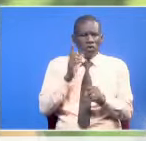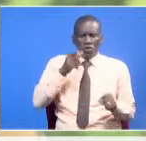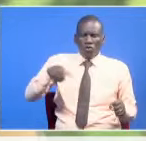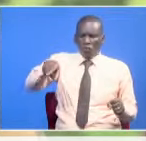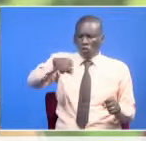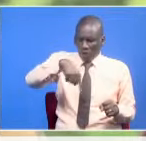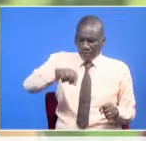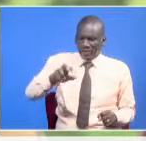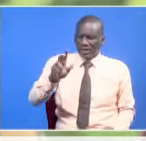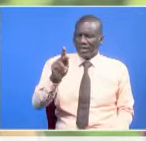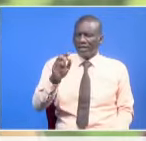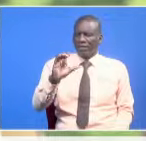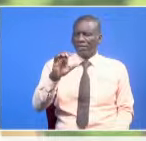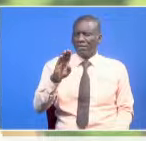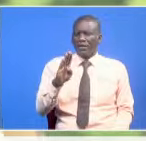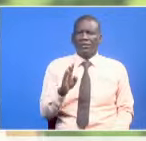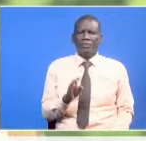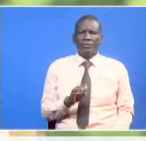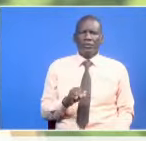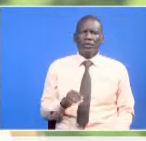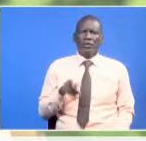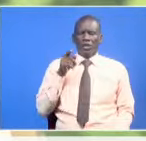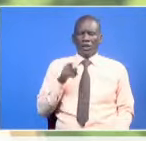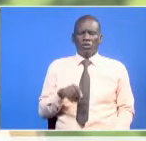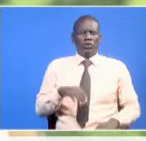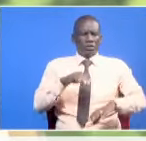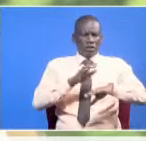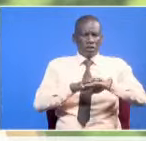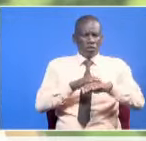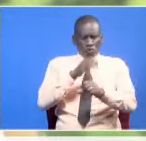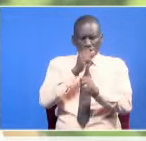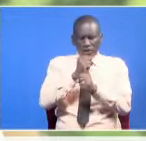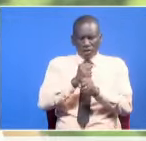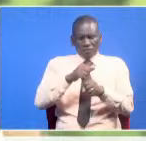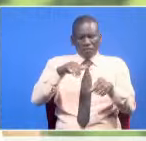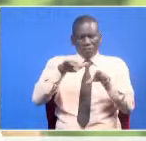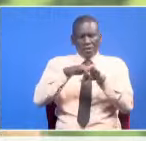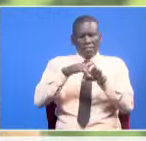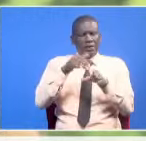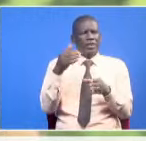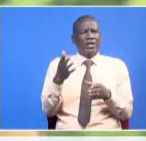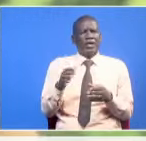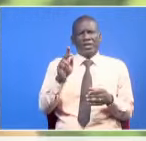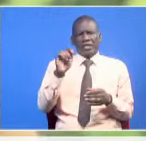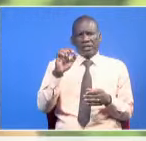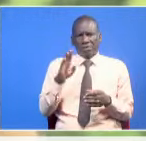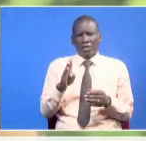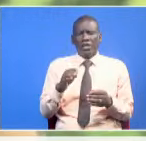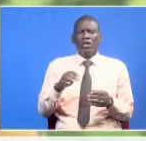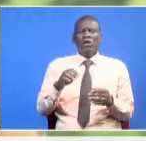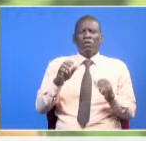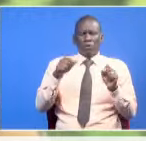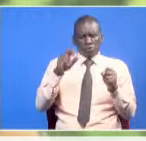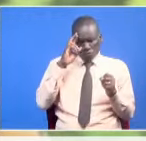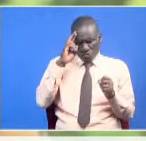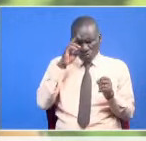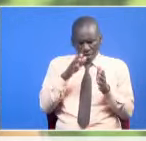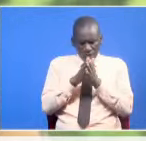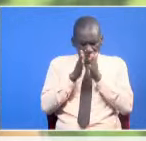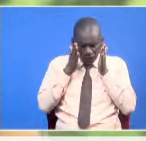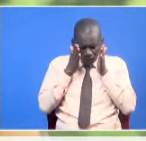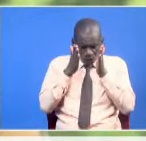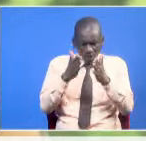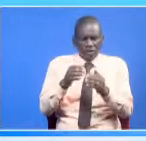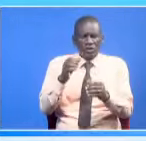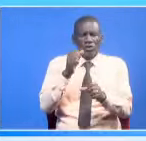KCB, he was a valued staff member and will be remembered as a dedicated employee.